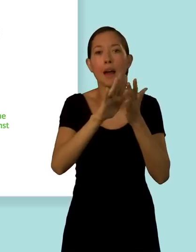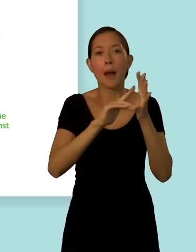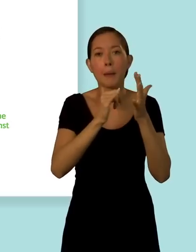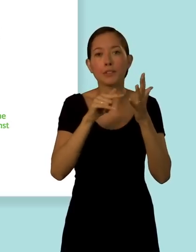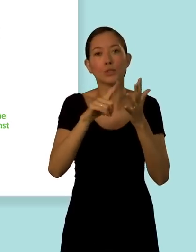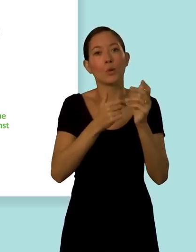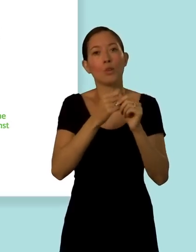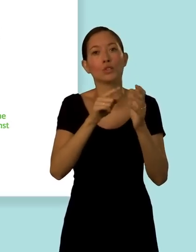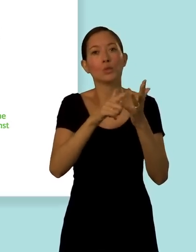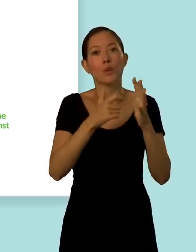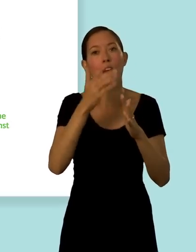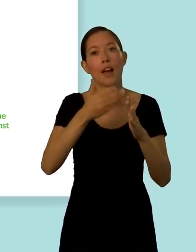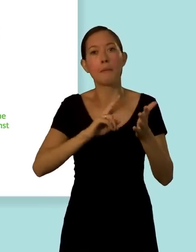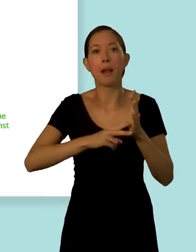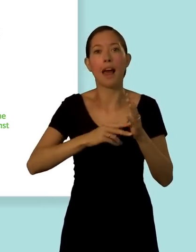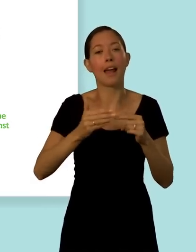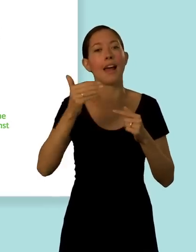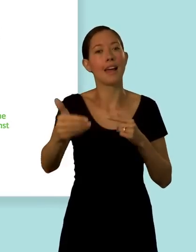alzheimers.org.uk/planningahead.